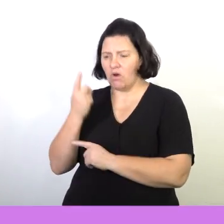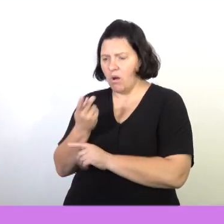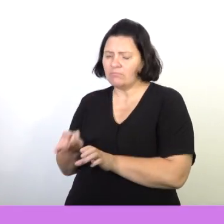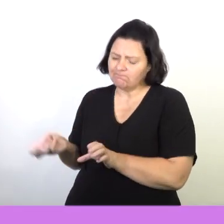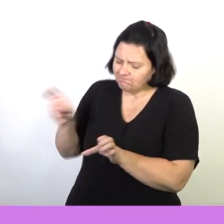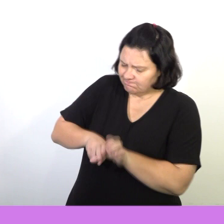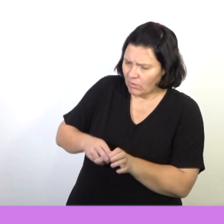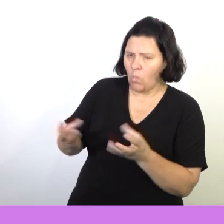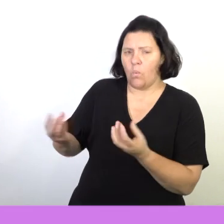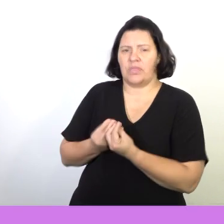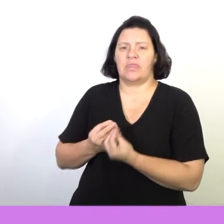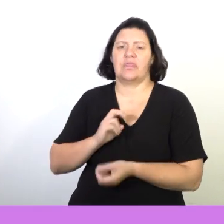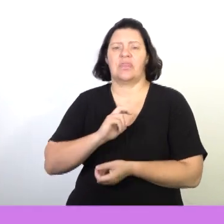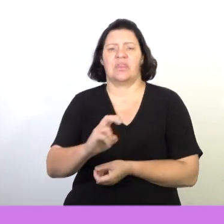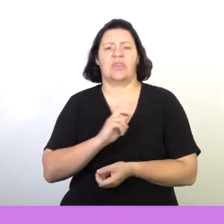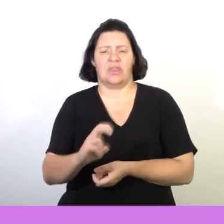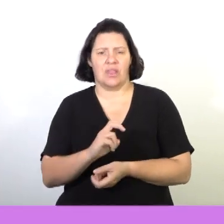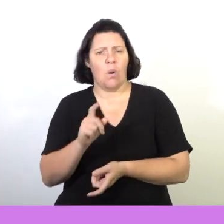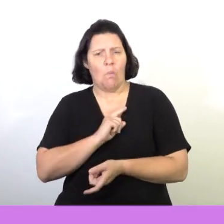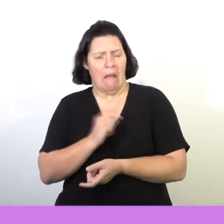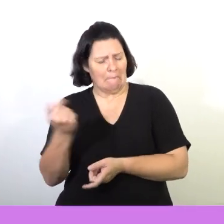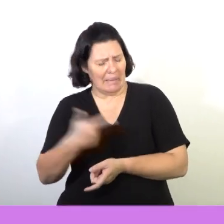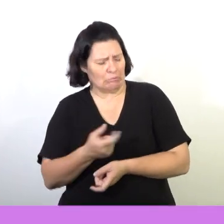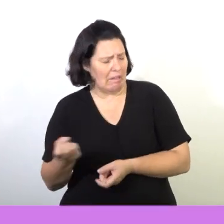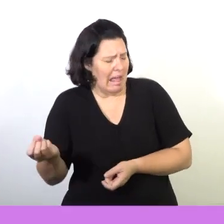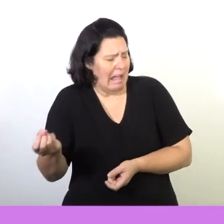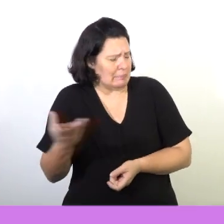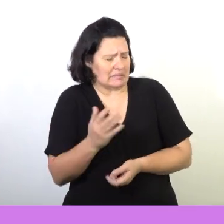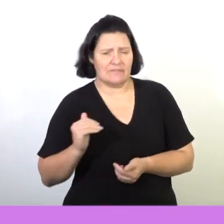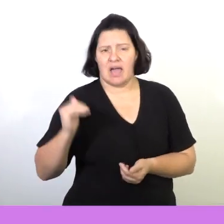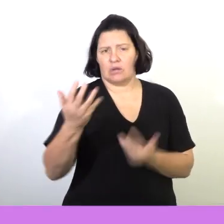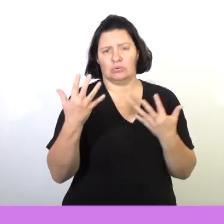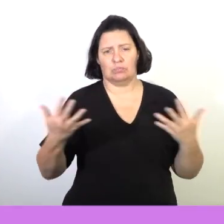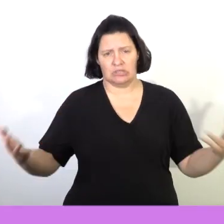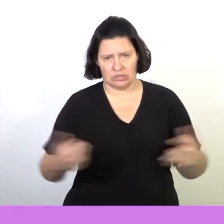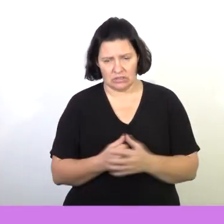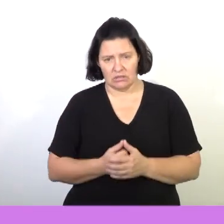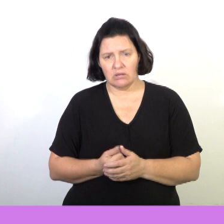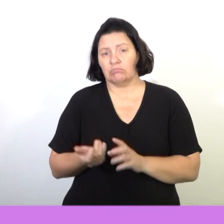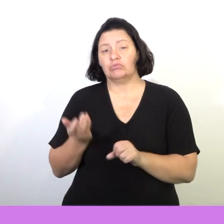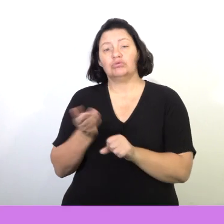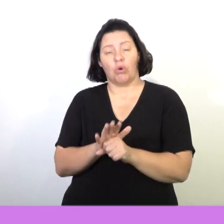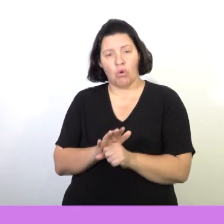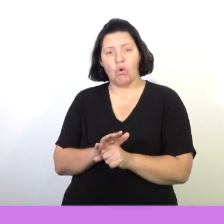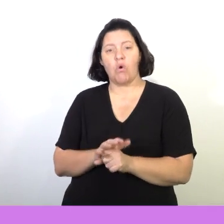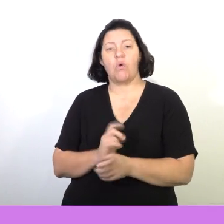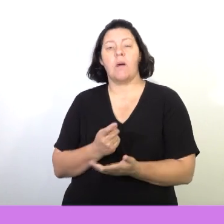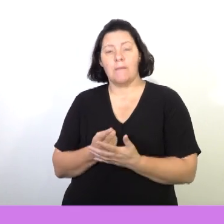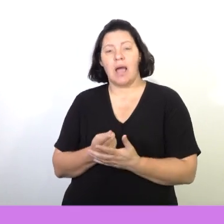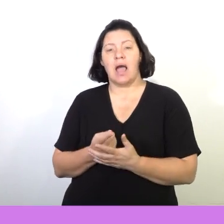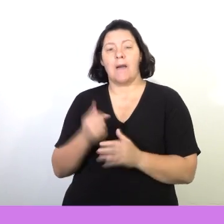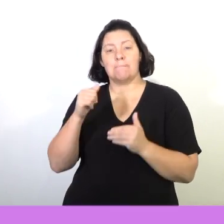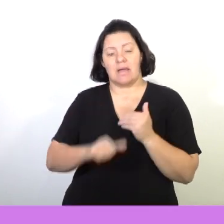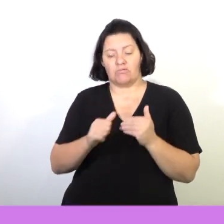colleagues to join her carpool due to the high petrol prices. The table below shows the relationship